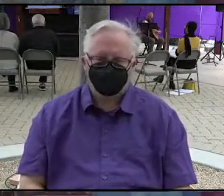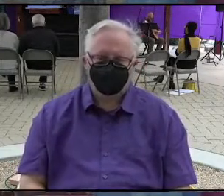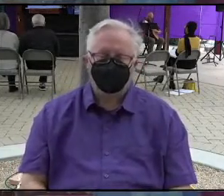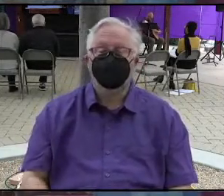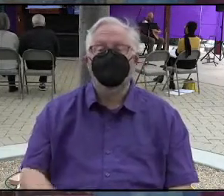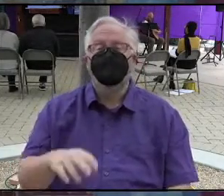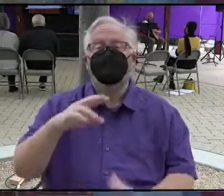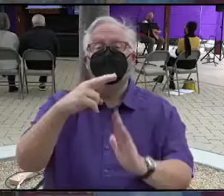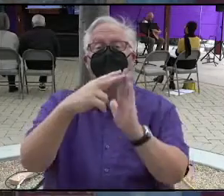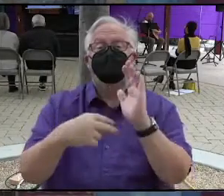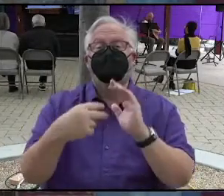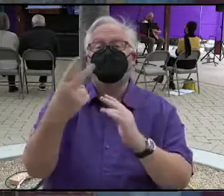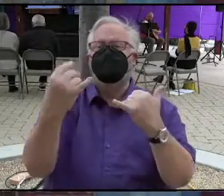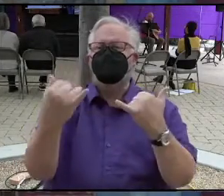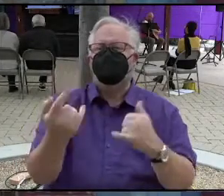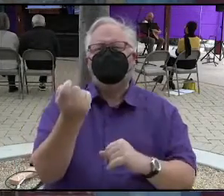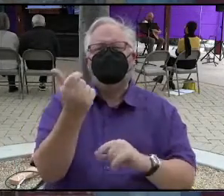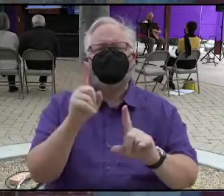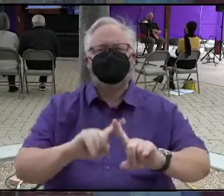Our second reading is a little different.